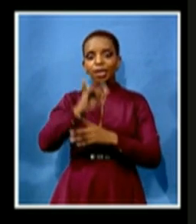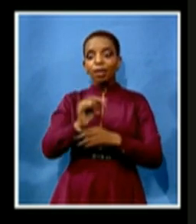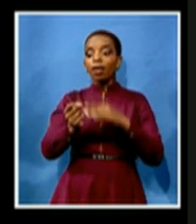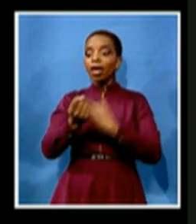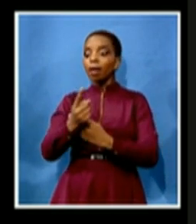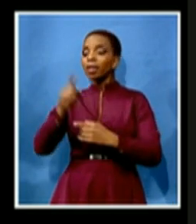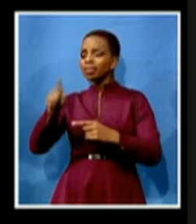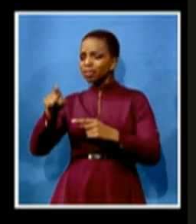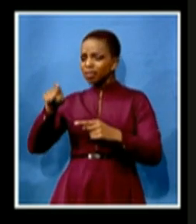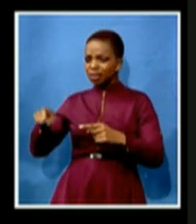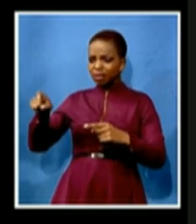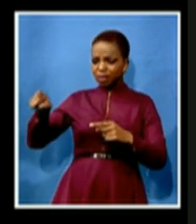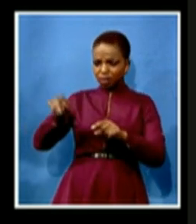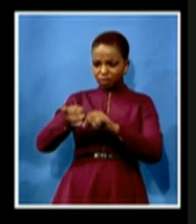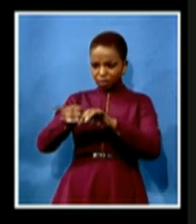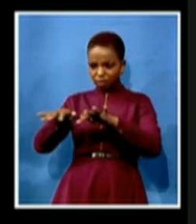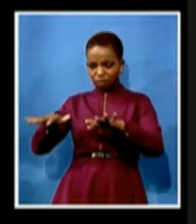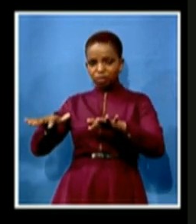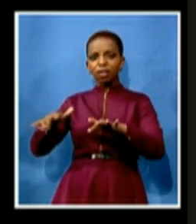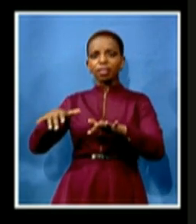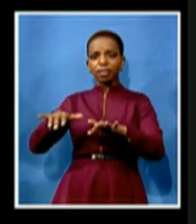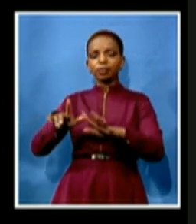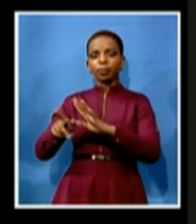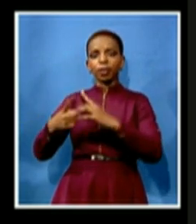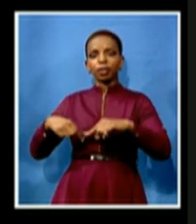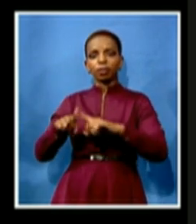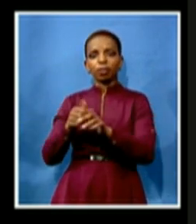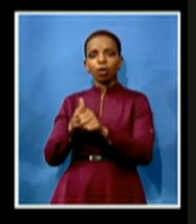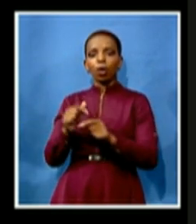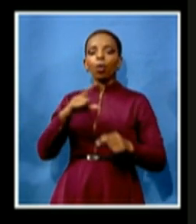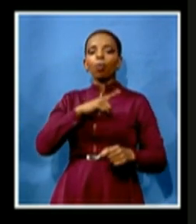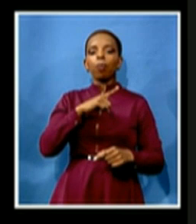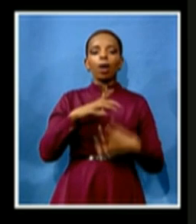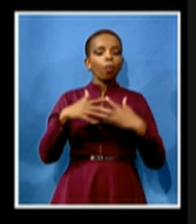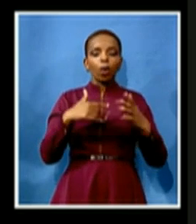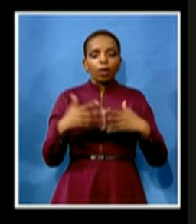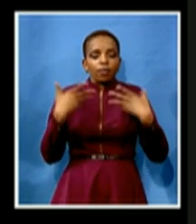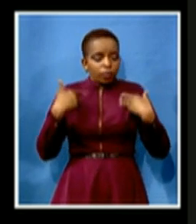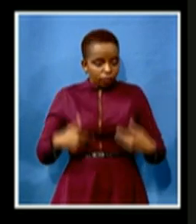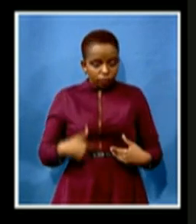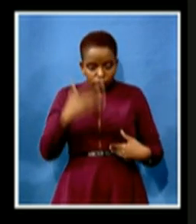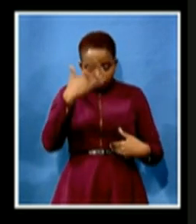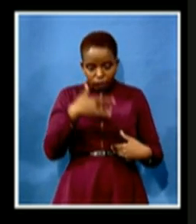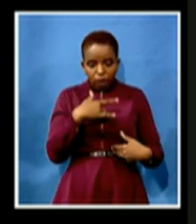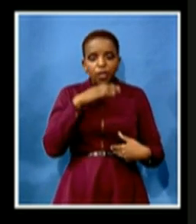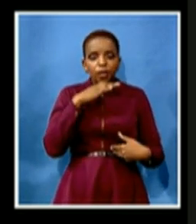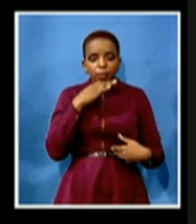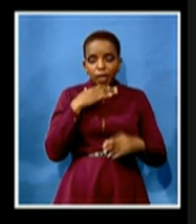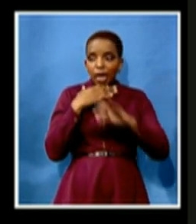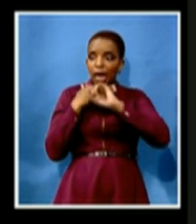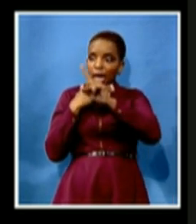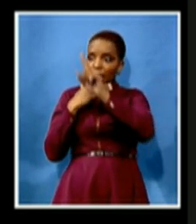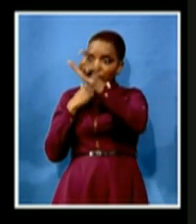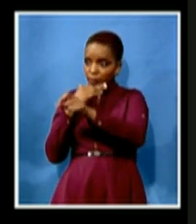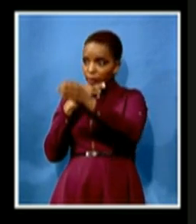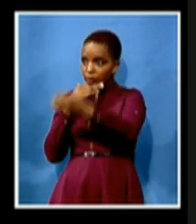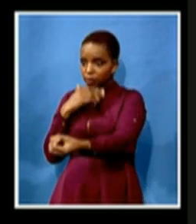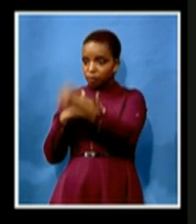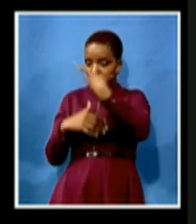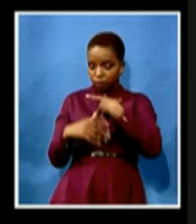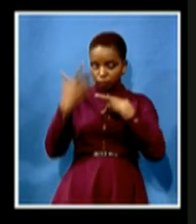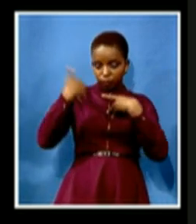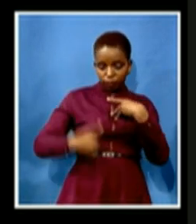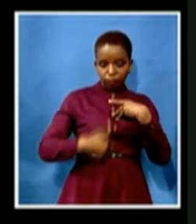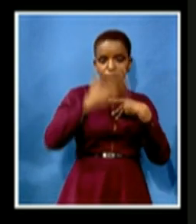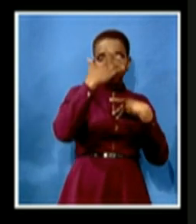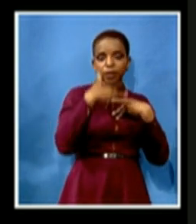got it from somebody. Now, in our case, when we go out with the screening, the chances of getting someone who has